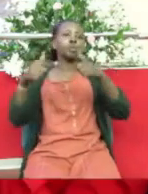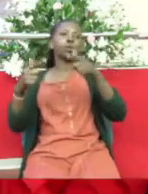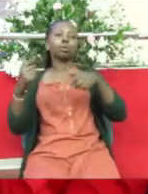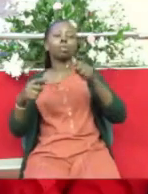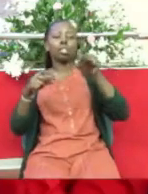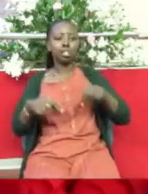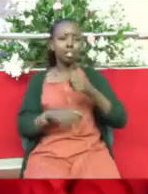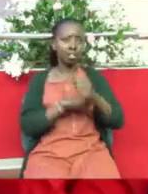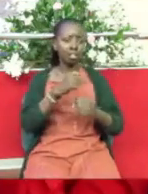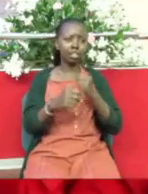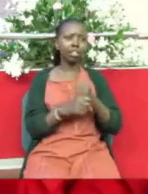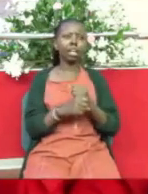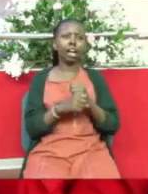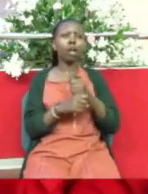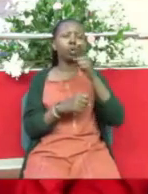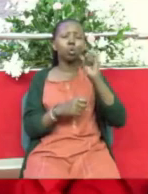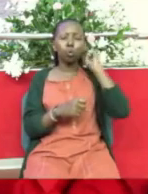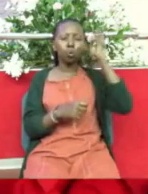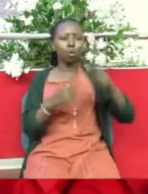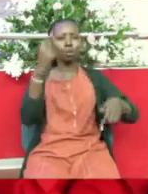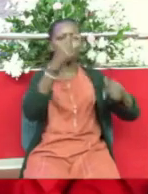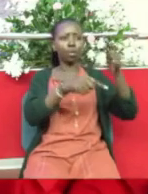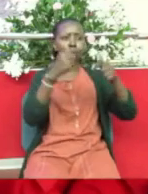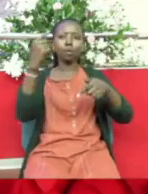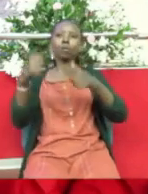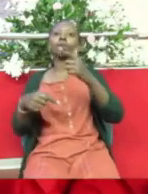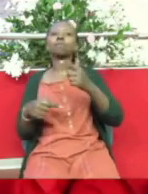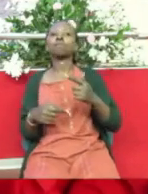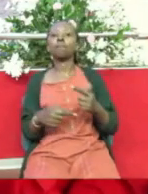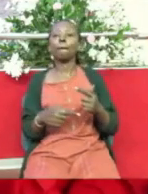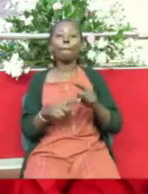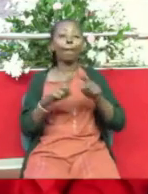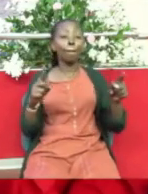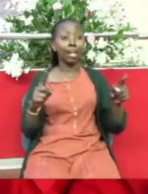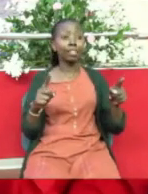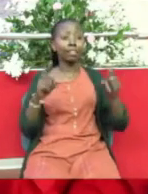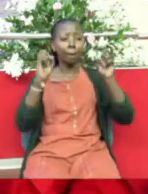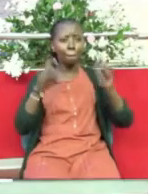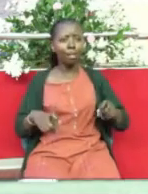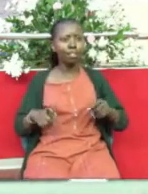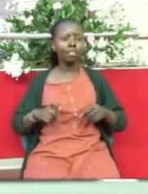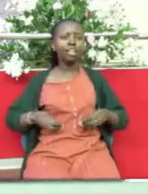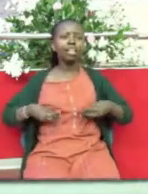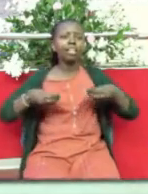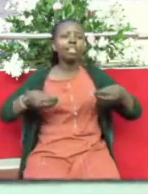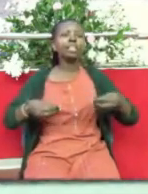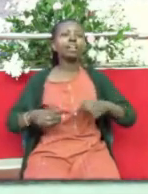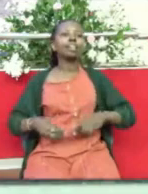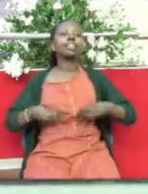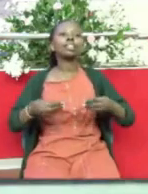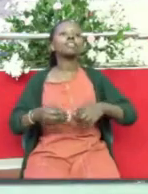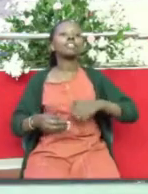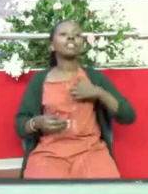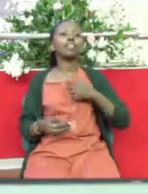year, my sister, you will do exploits. Mwaka huu dada yangu utafanya mambo makuu. But you need to avail yourself so that the Lord can make you into